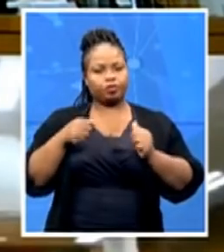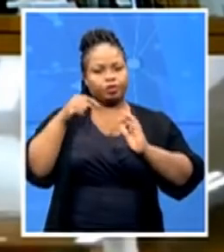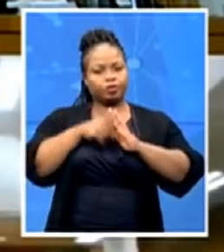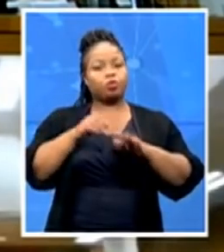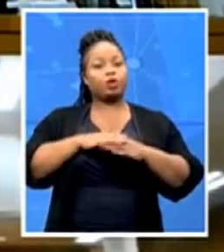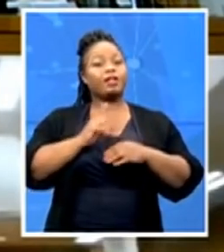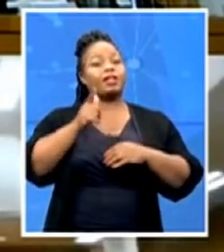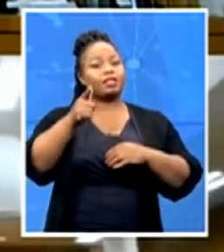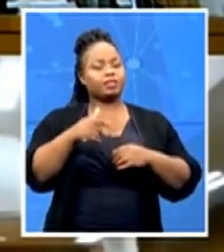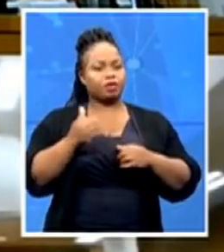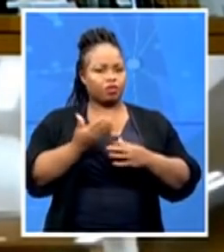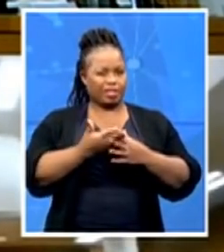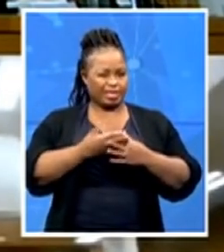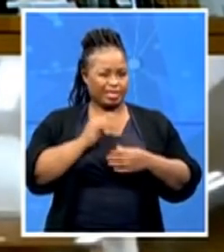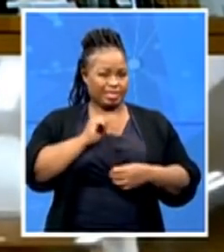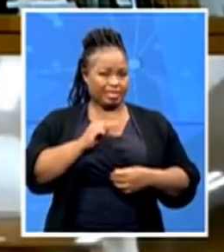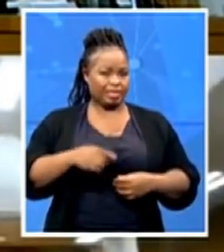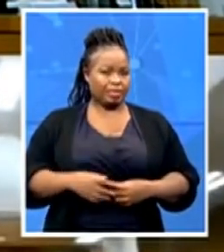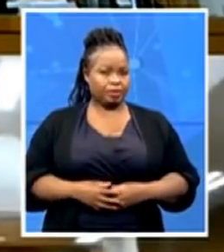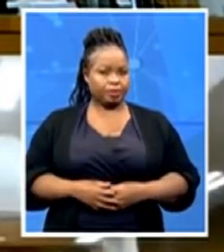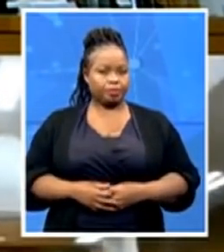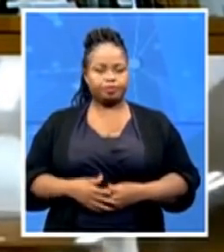So, thank you.